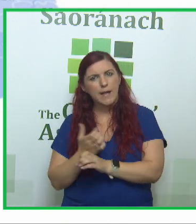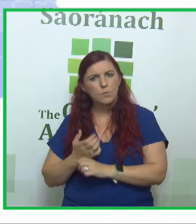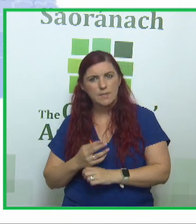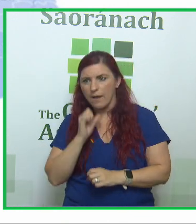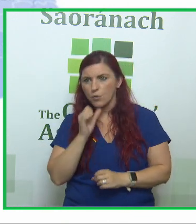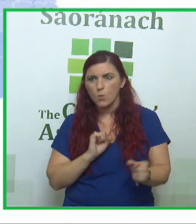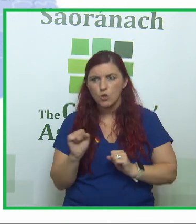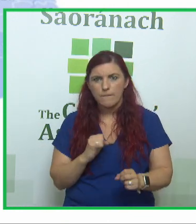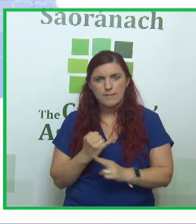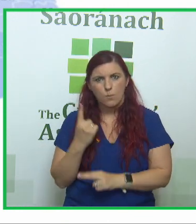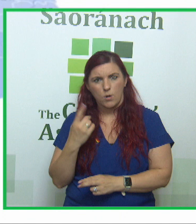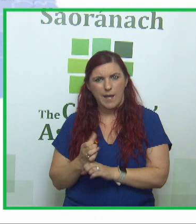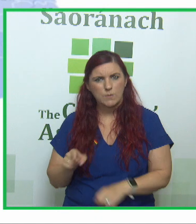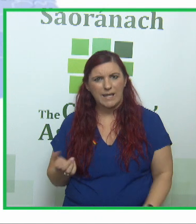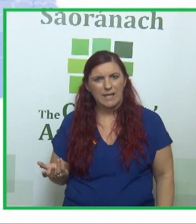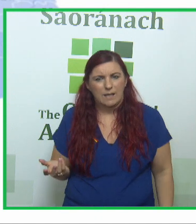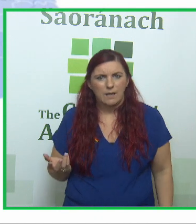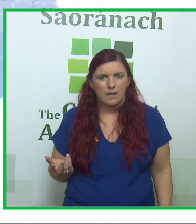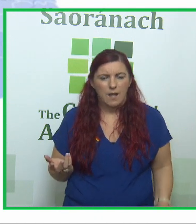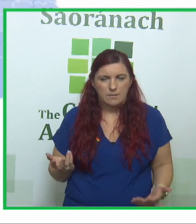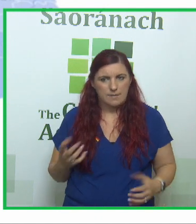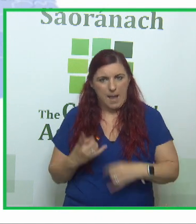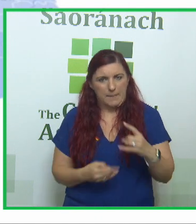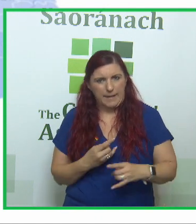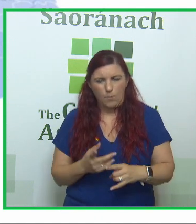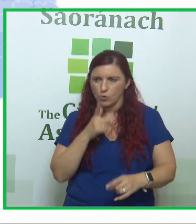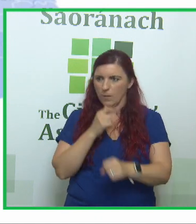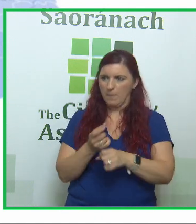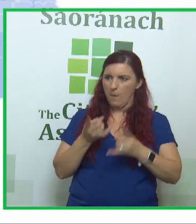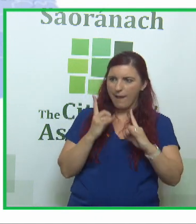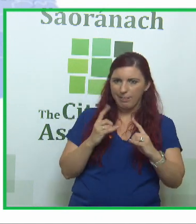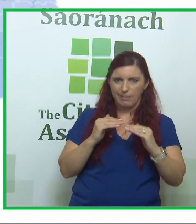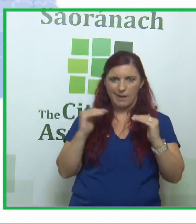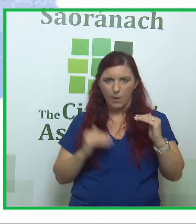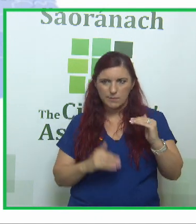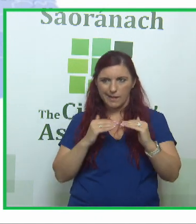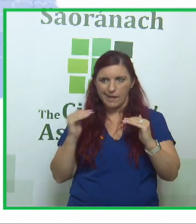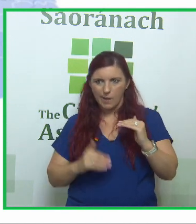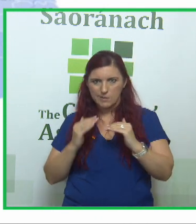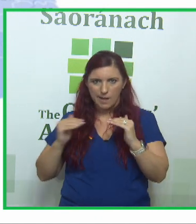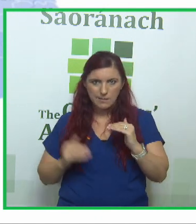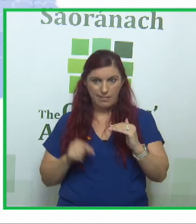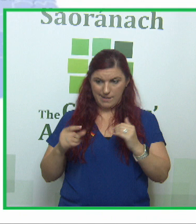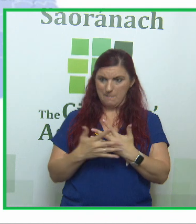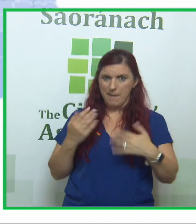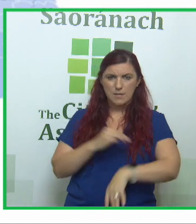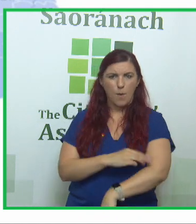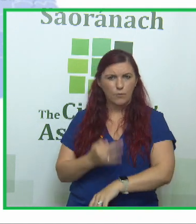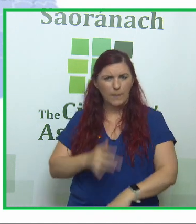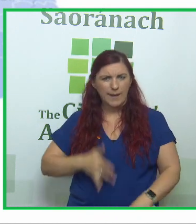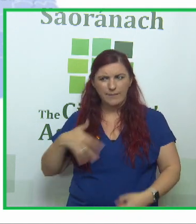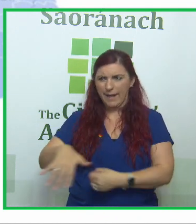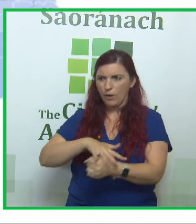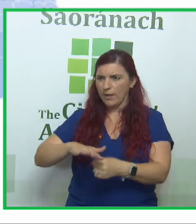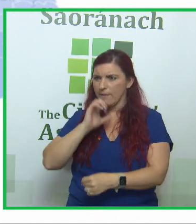all in one of them. And we're talking about, health inequities a lot in this. That's a massive problem if you live in an area and you actually